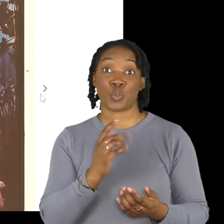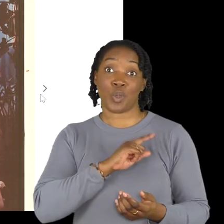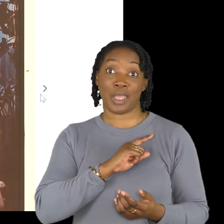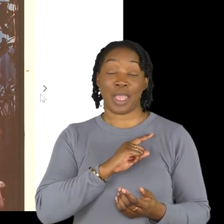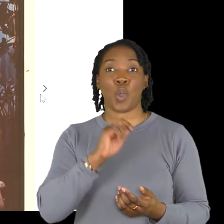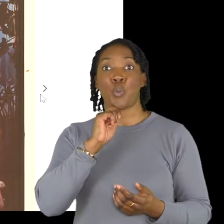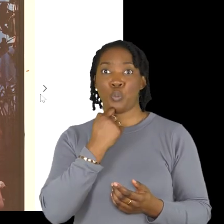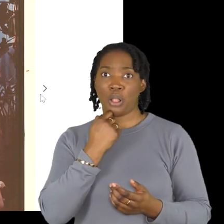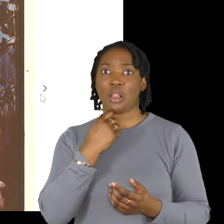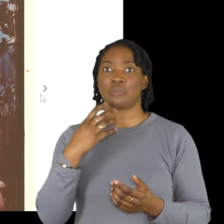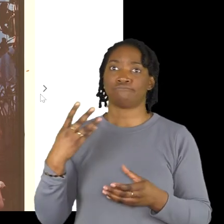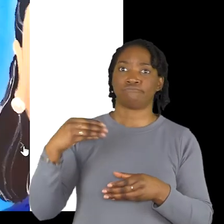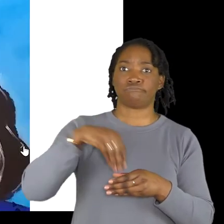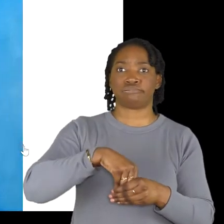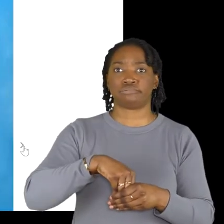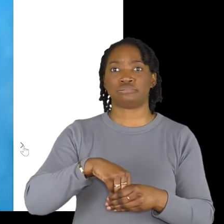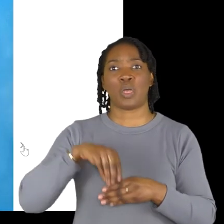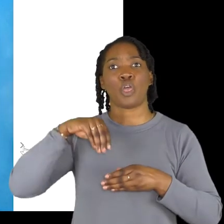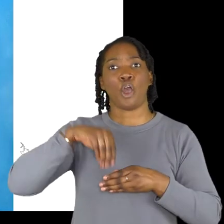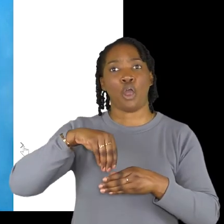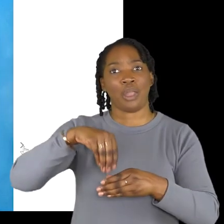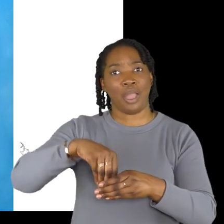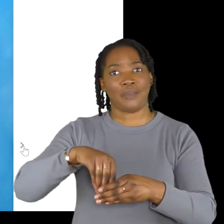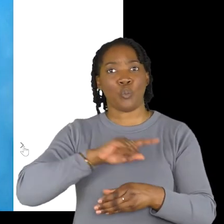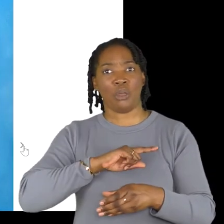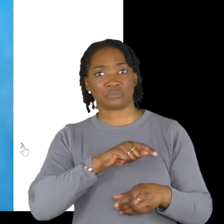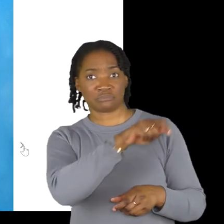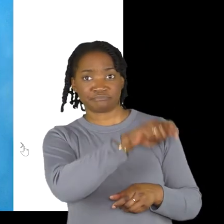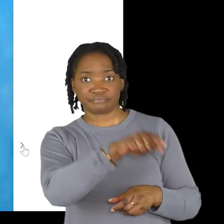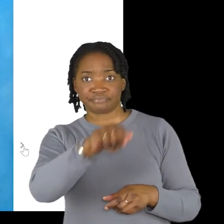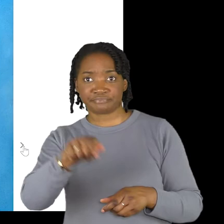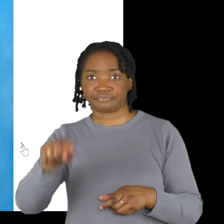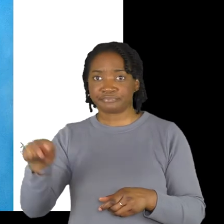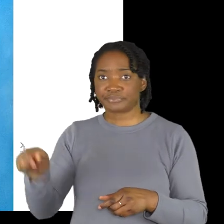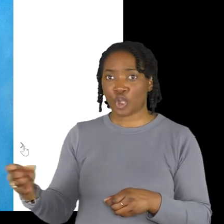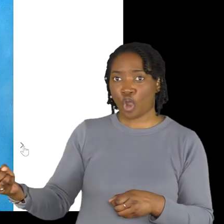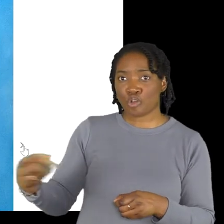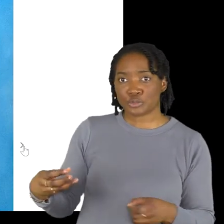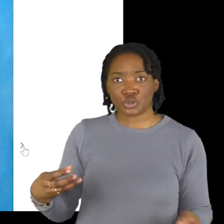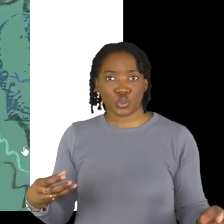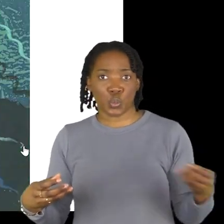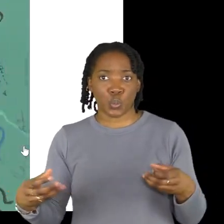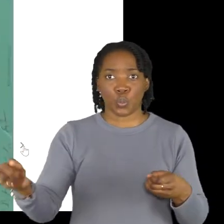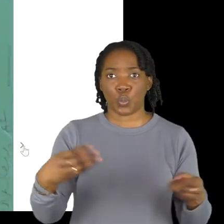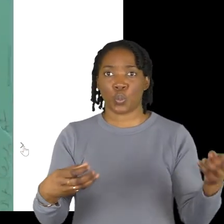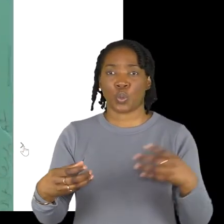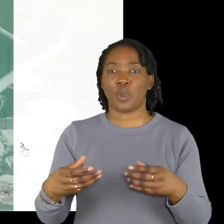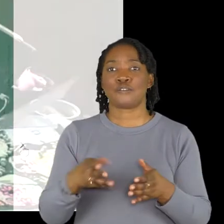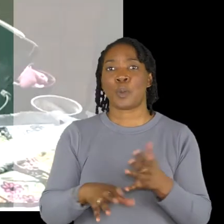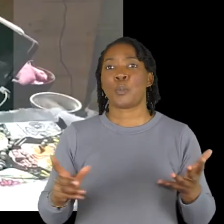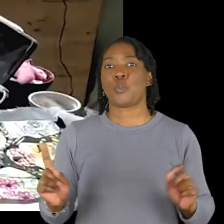things we're also going to put in the archive are the contributions from the social